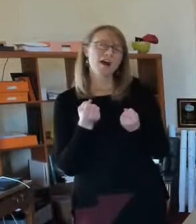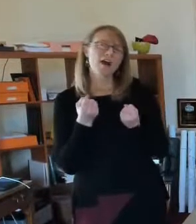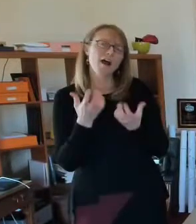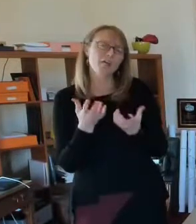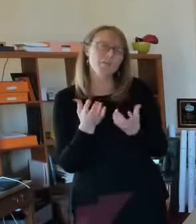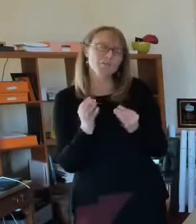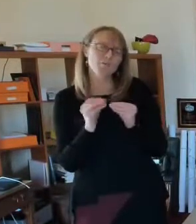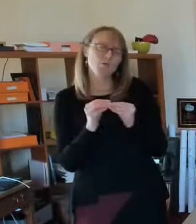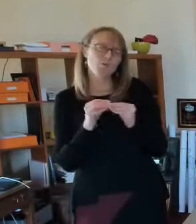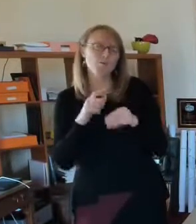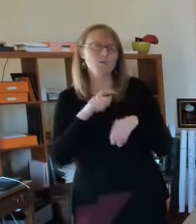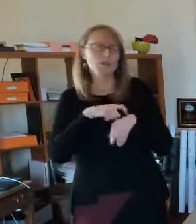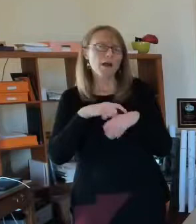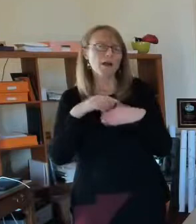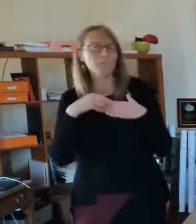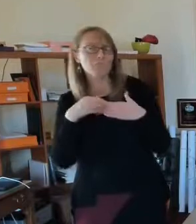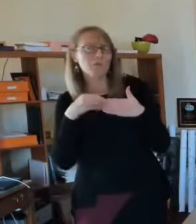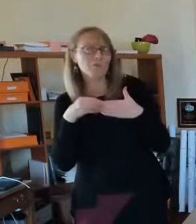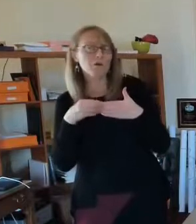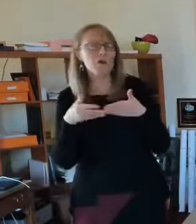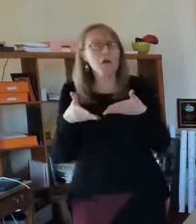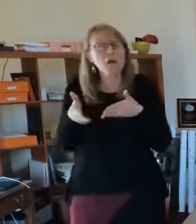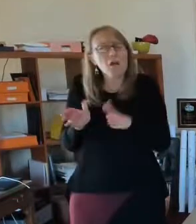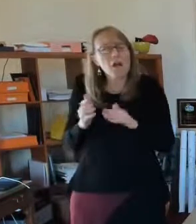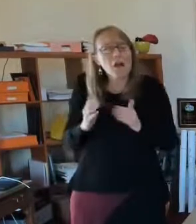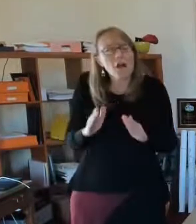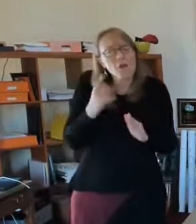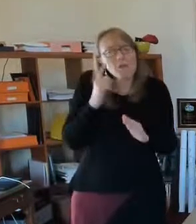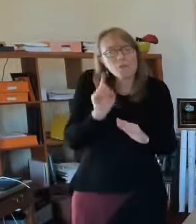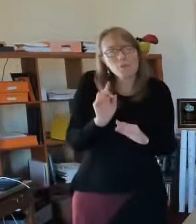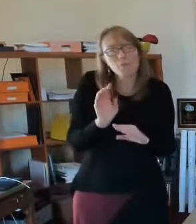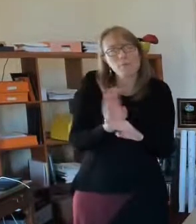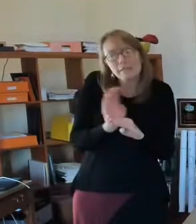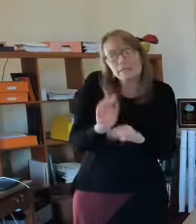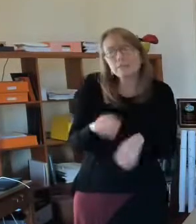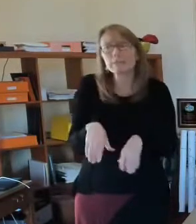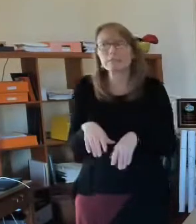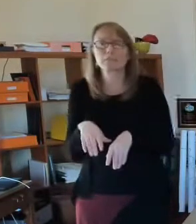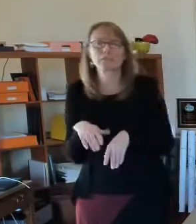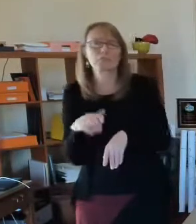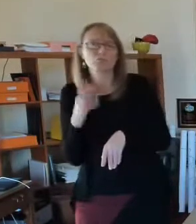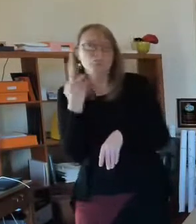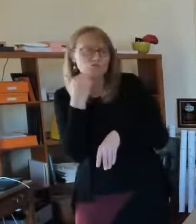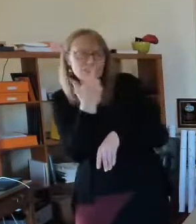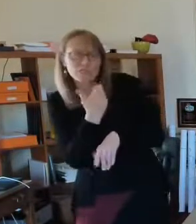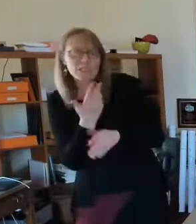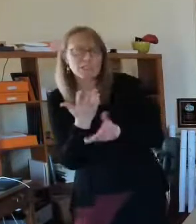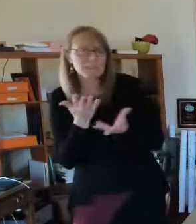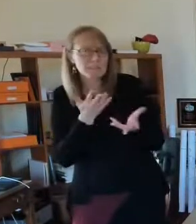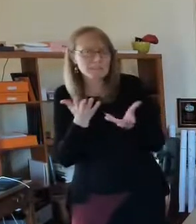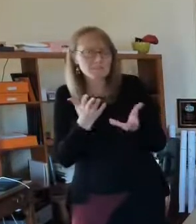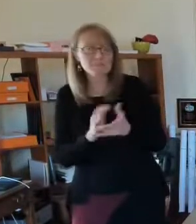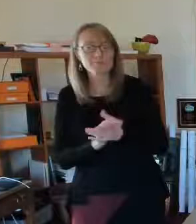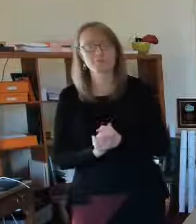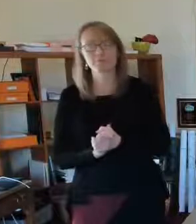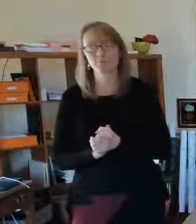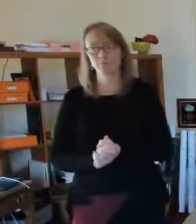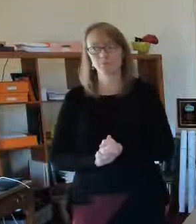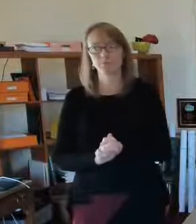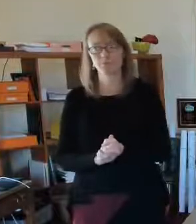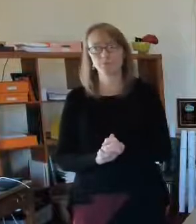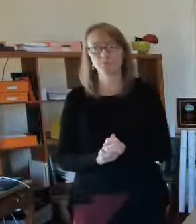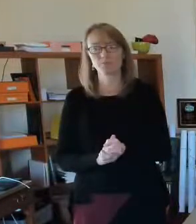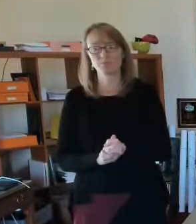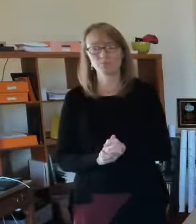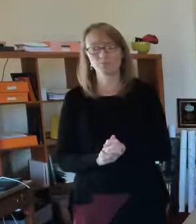place? I think it's like, if there are additional measures, and to the extent that they affect businesses, I think it'll